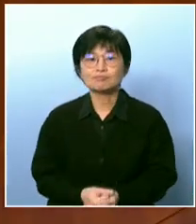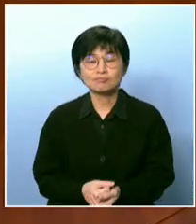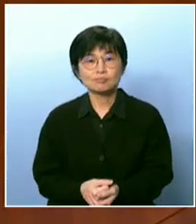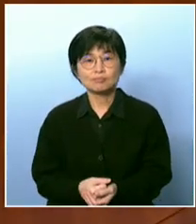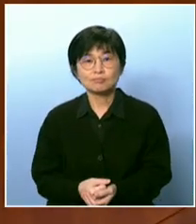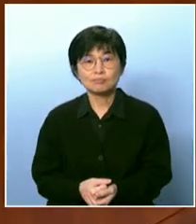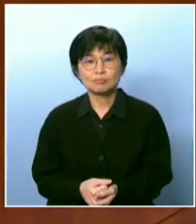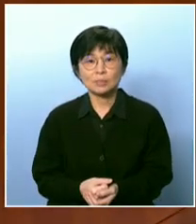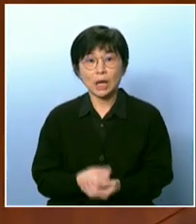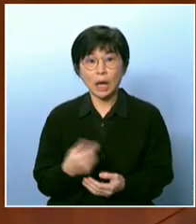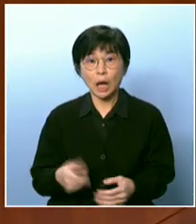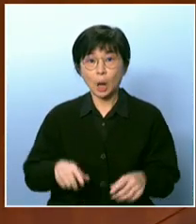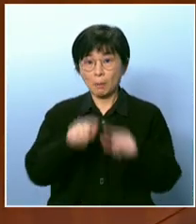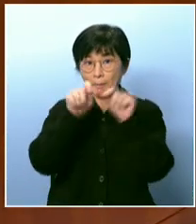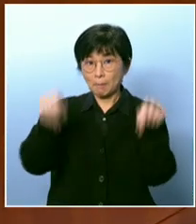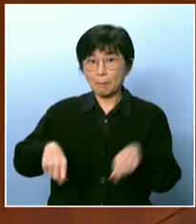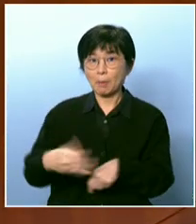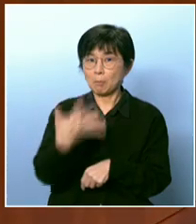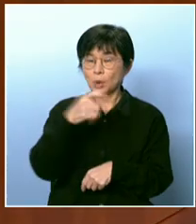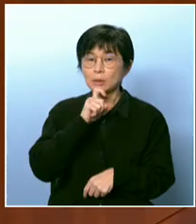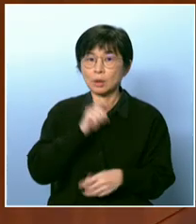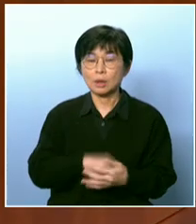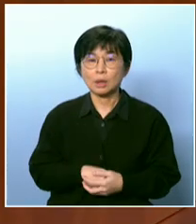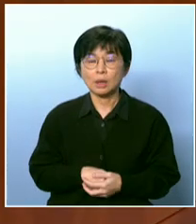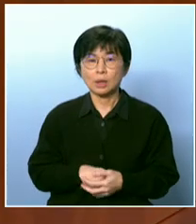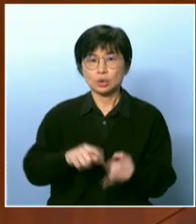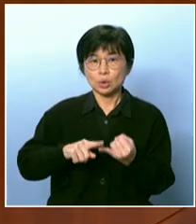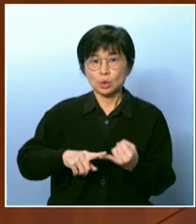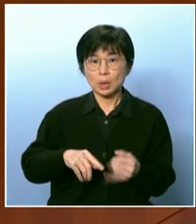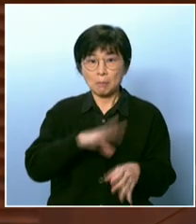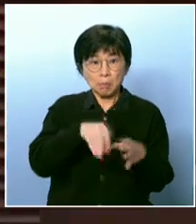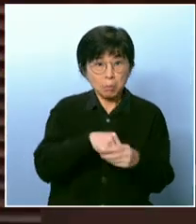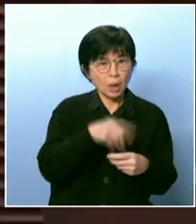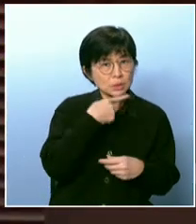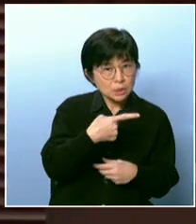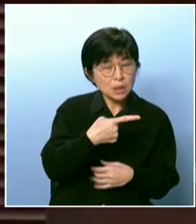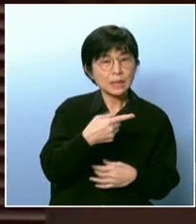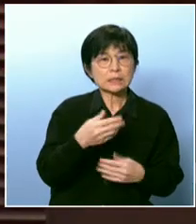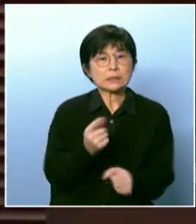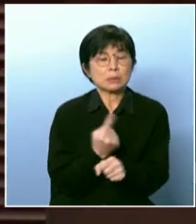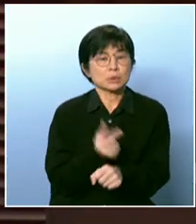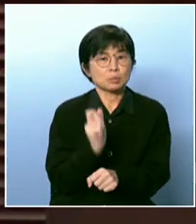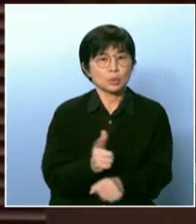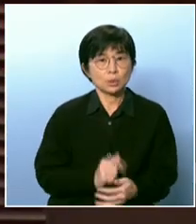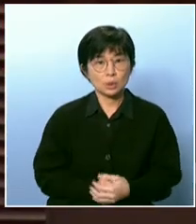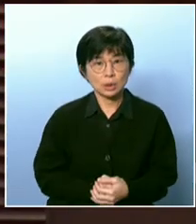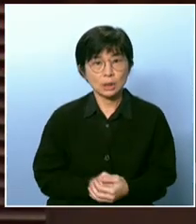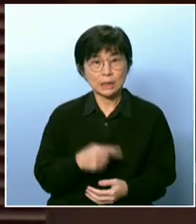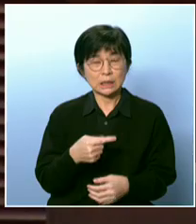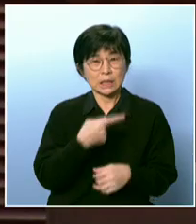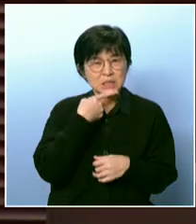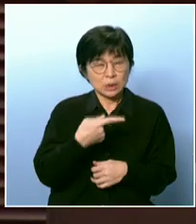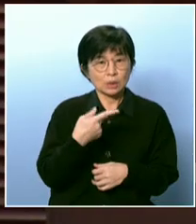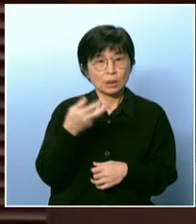we start earlier so that we can cover those who are in primary 1 to 3? Thank